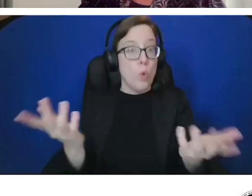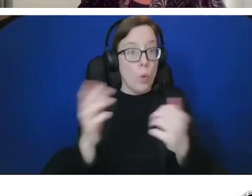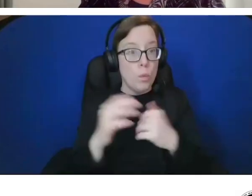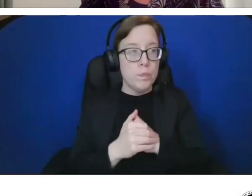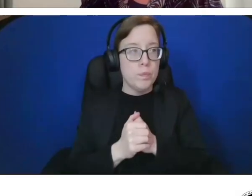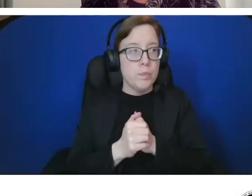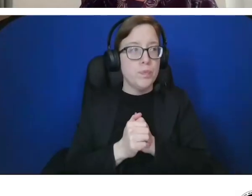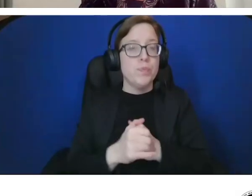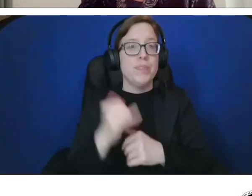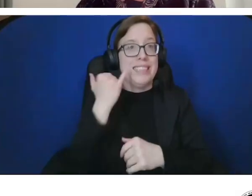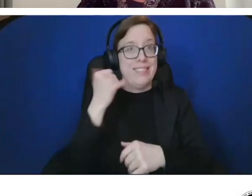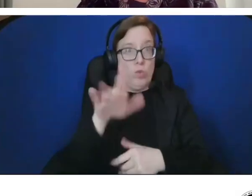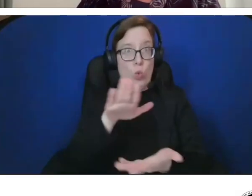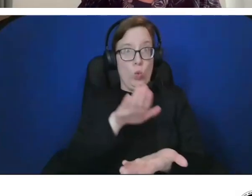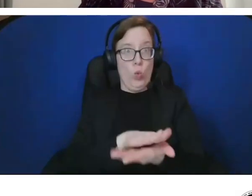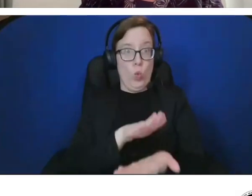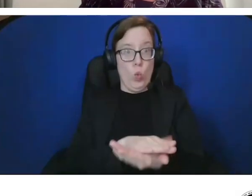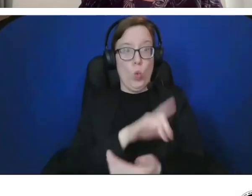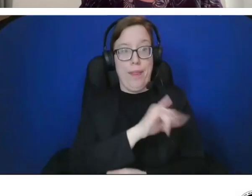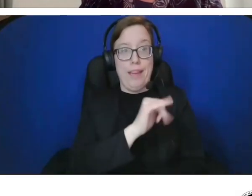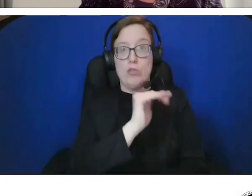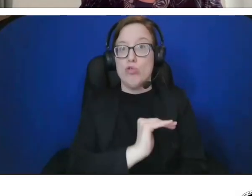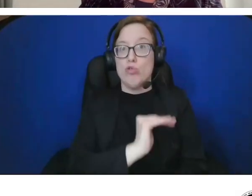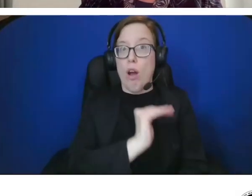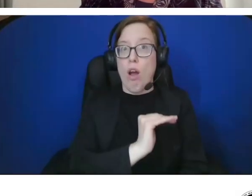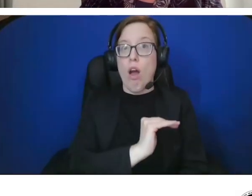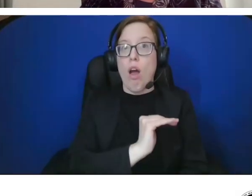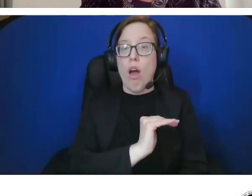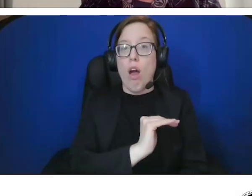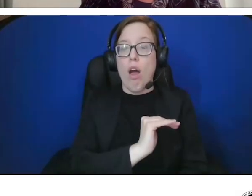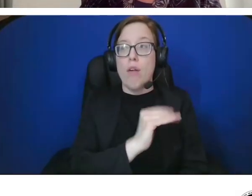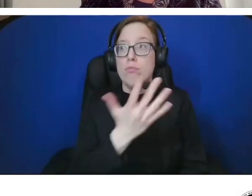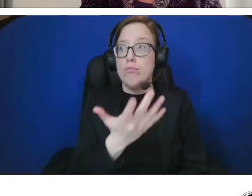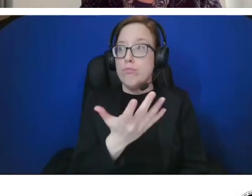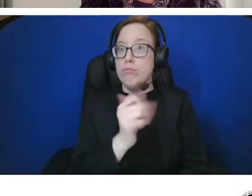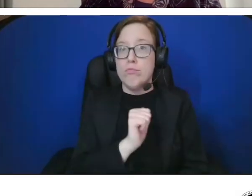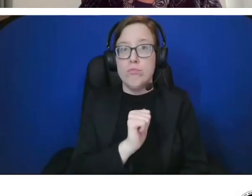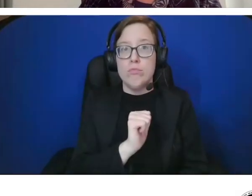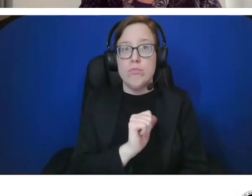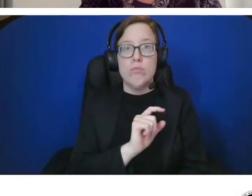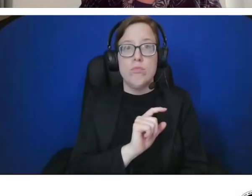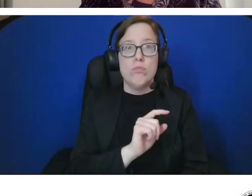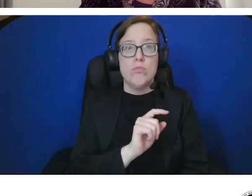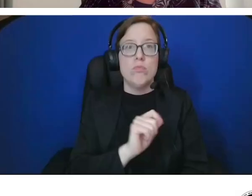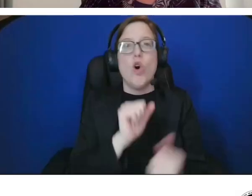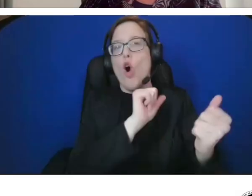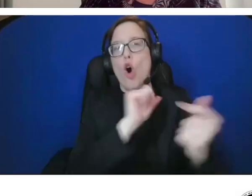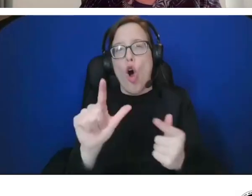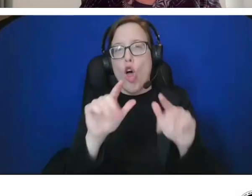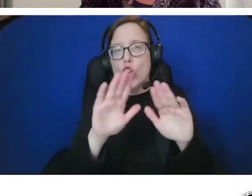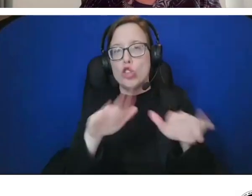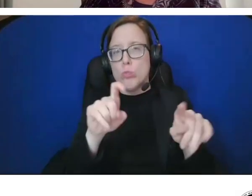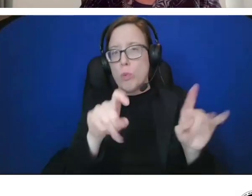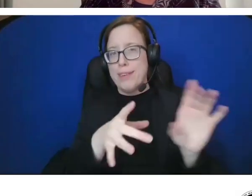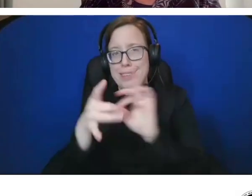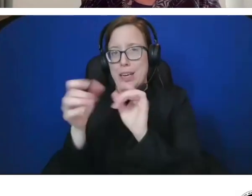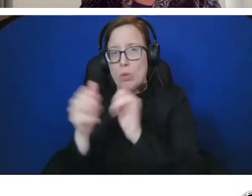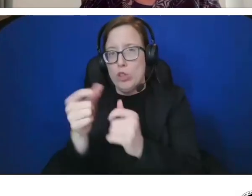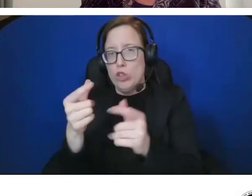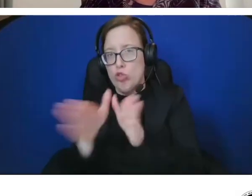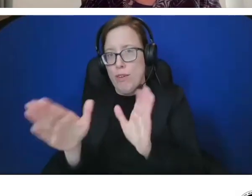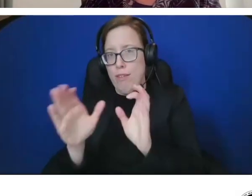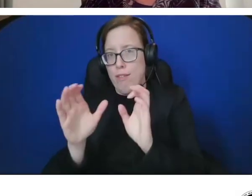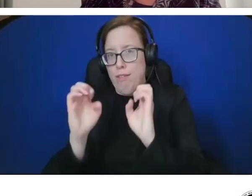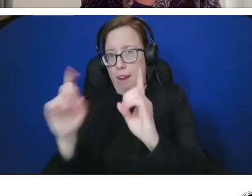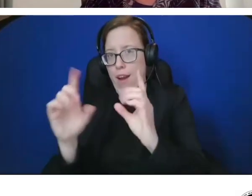So, if in your school the child is going to, all children are supposed to connect to the general curriculum. That's